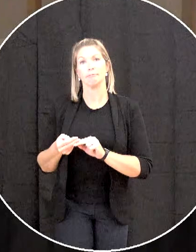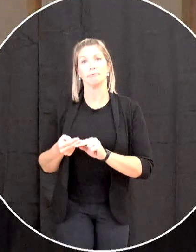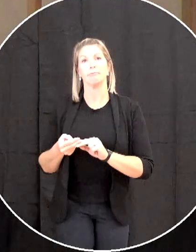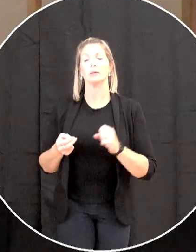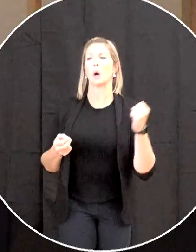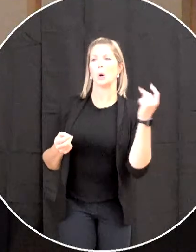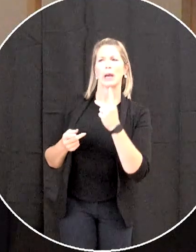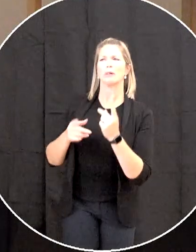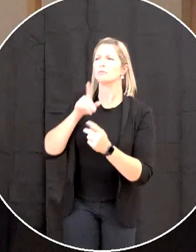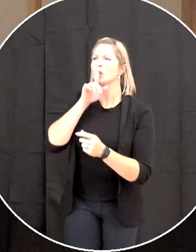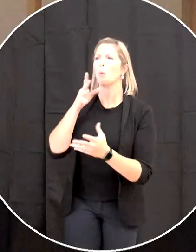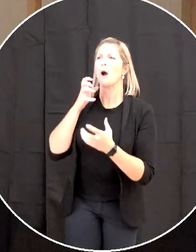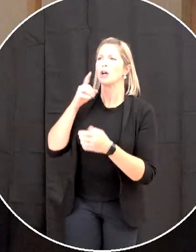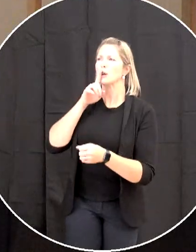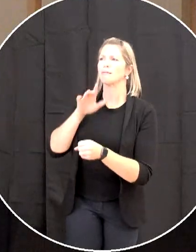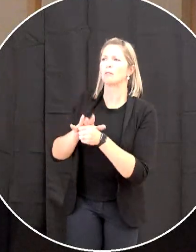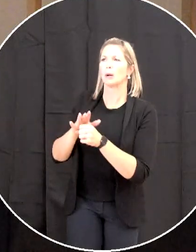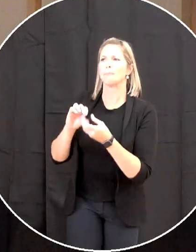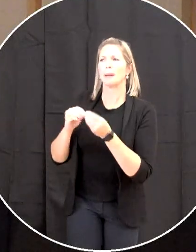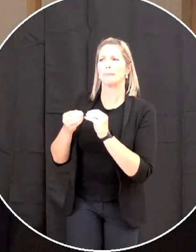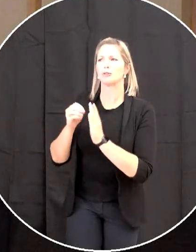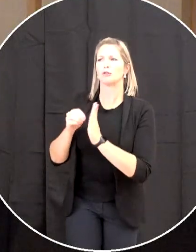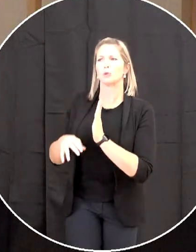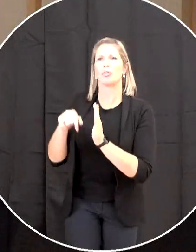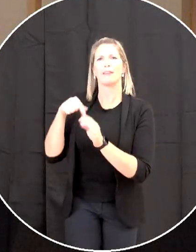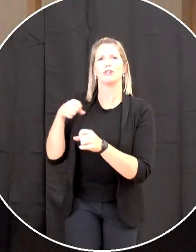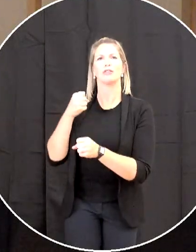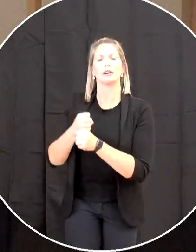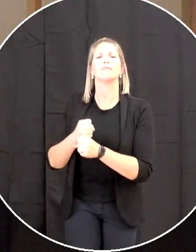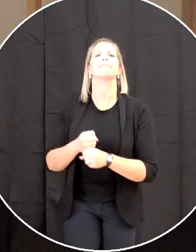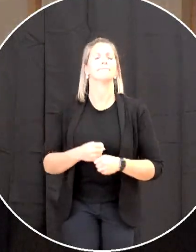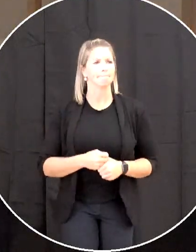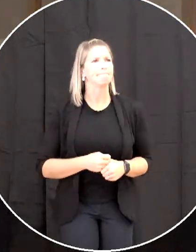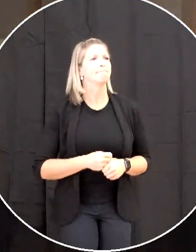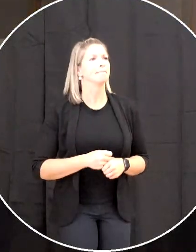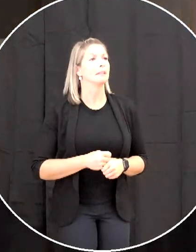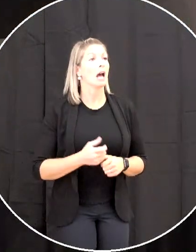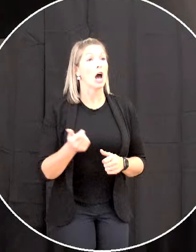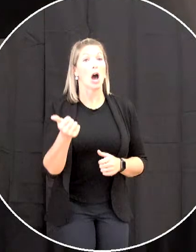okay, thank you. Any further questions before we call